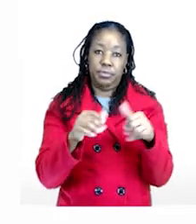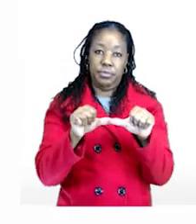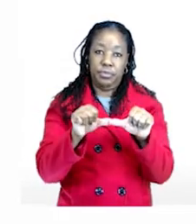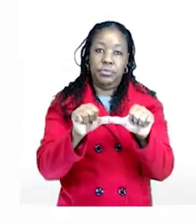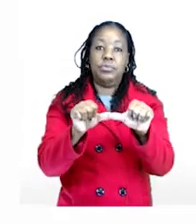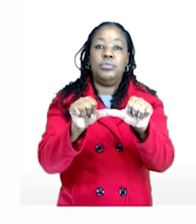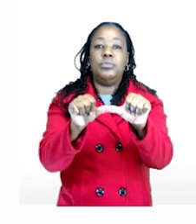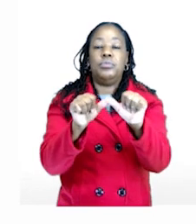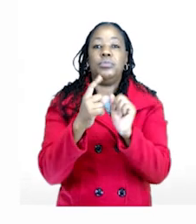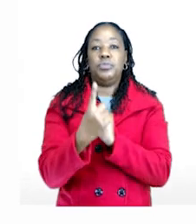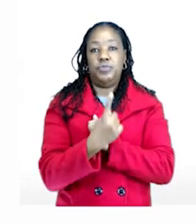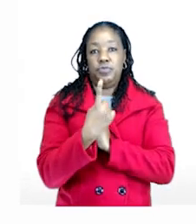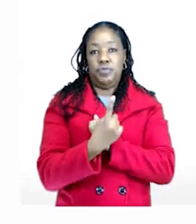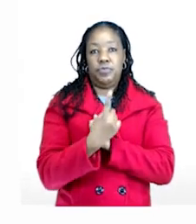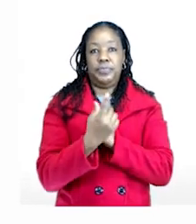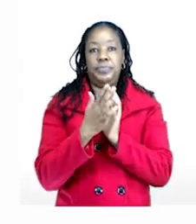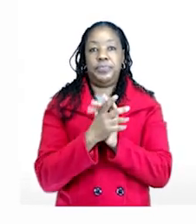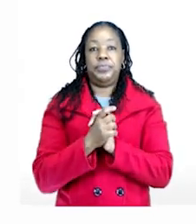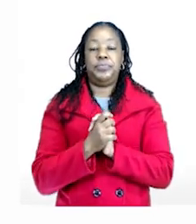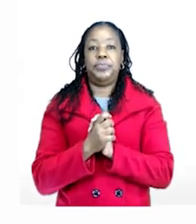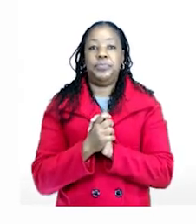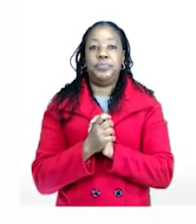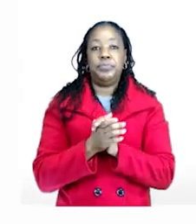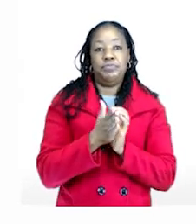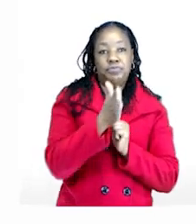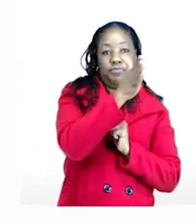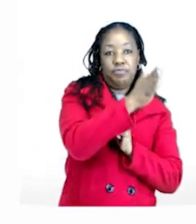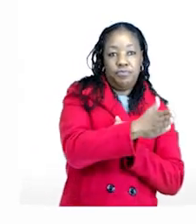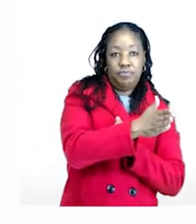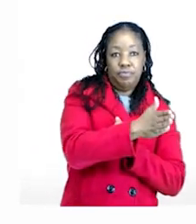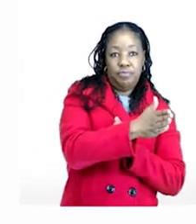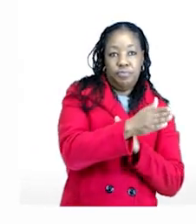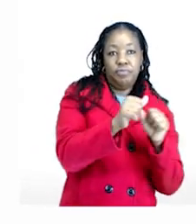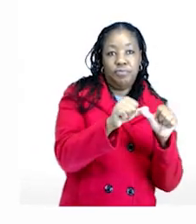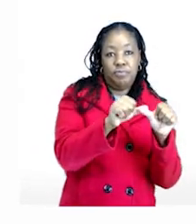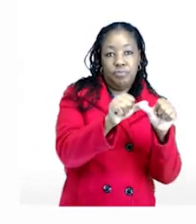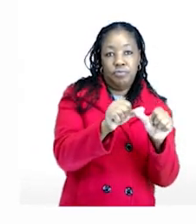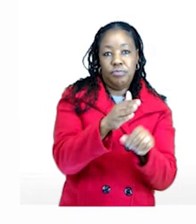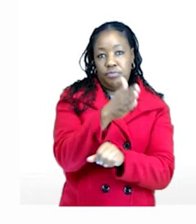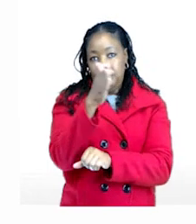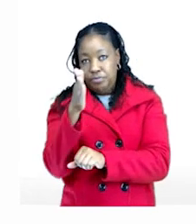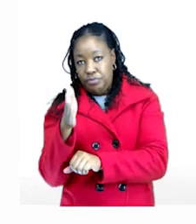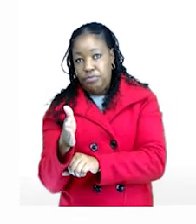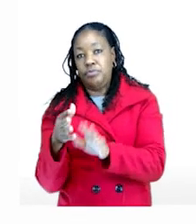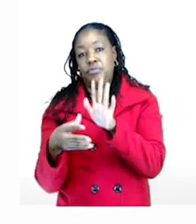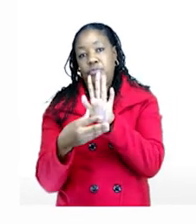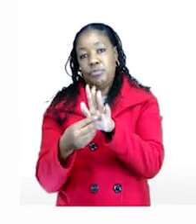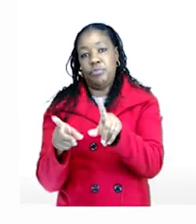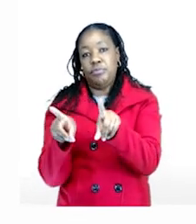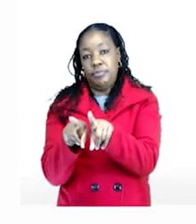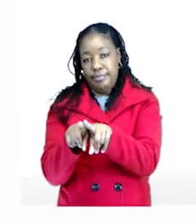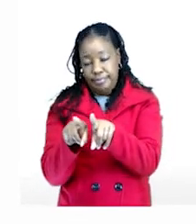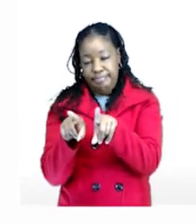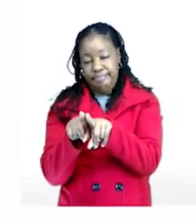dots looking at the pattern on your left hand side and copy it for it to look